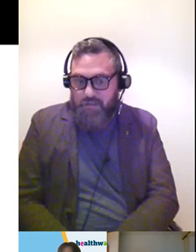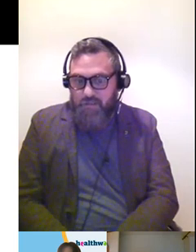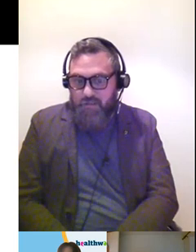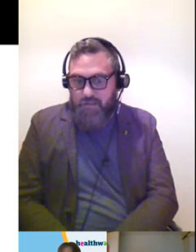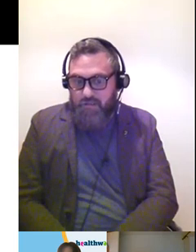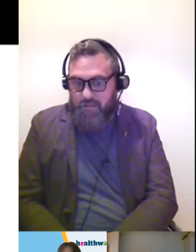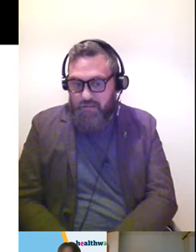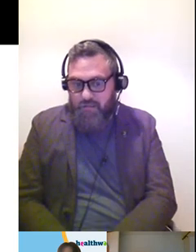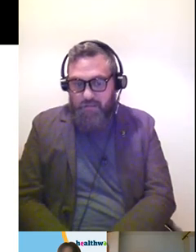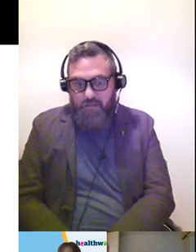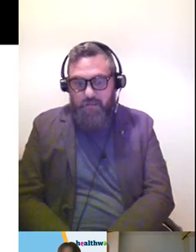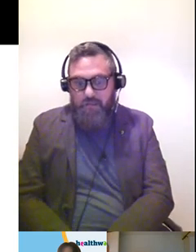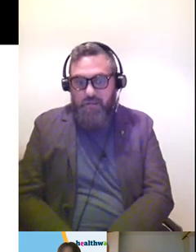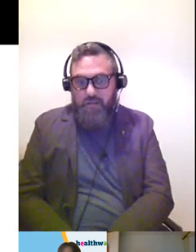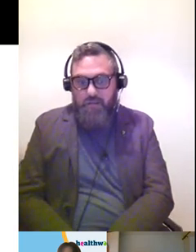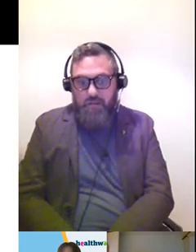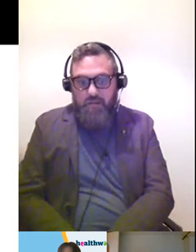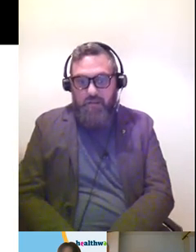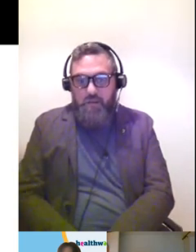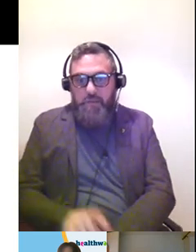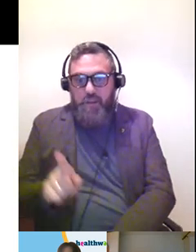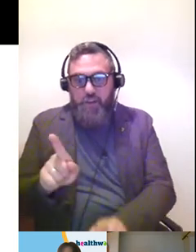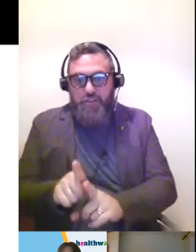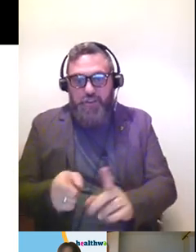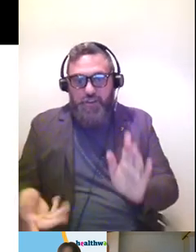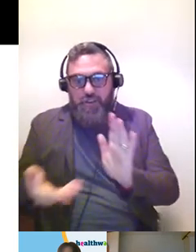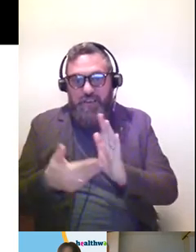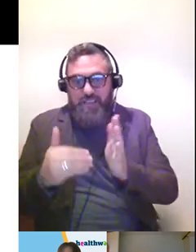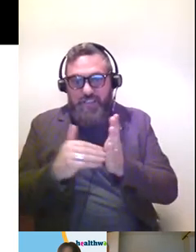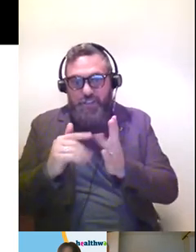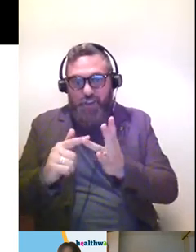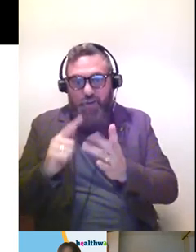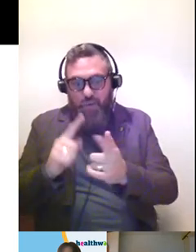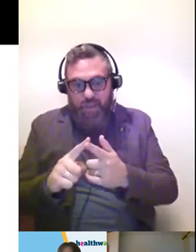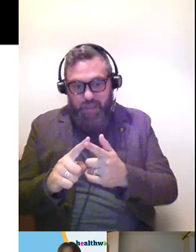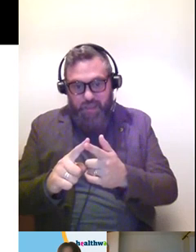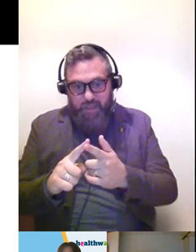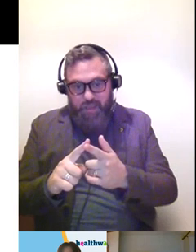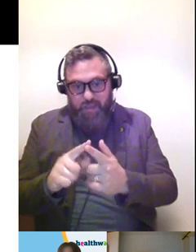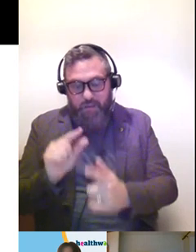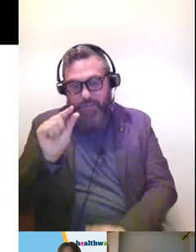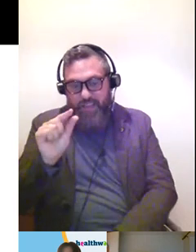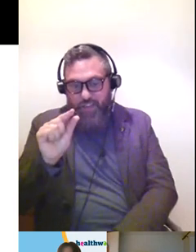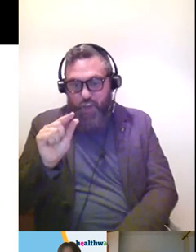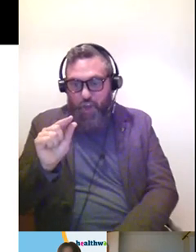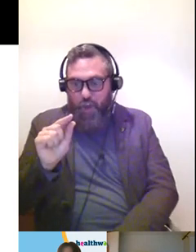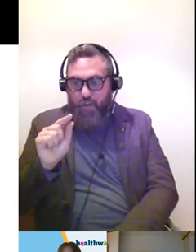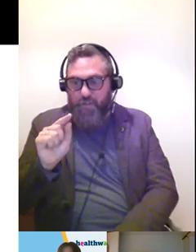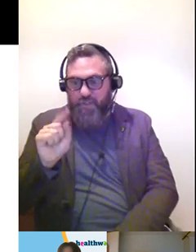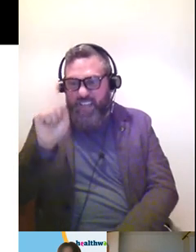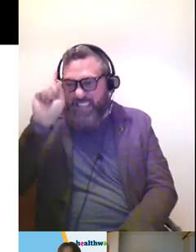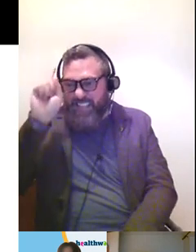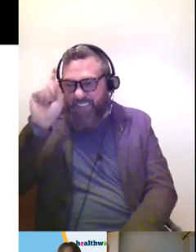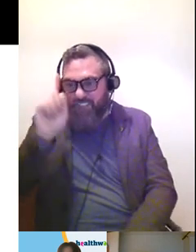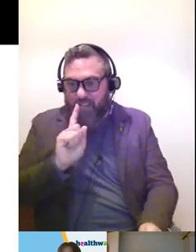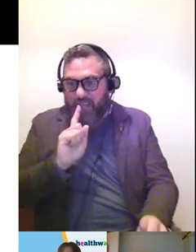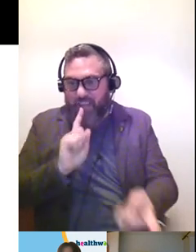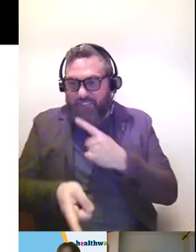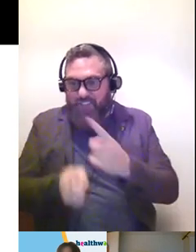say that. What I was going to do though, Zoe, is just be a bit of a devil's advocate and pick up some of the comments